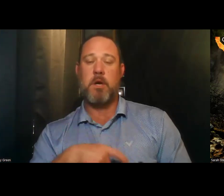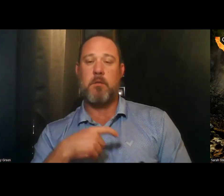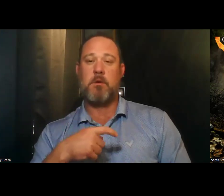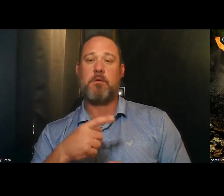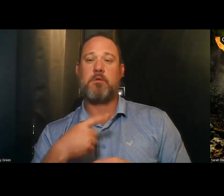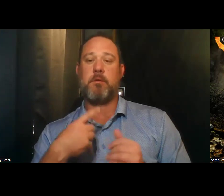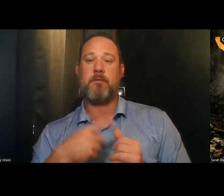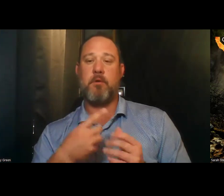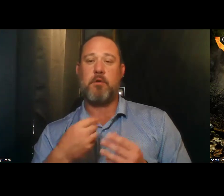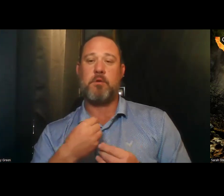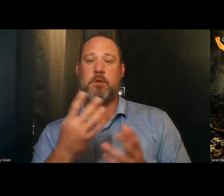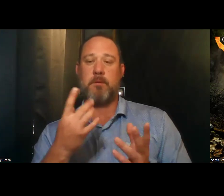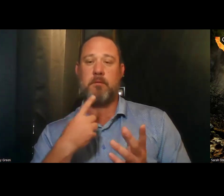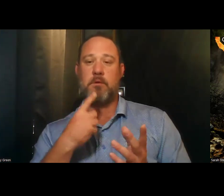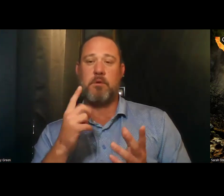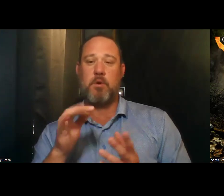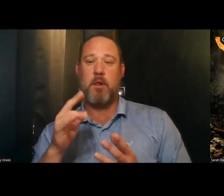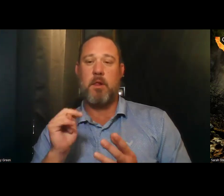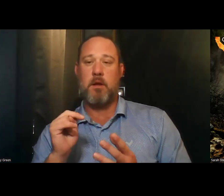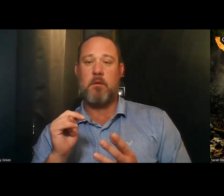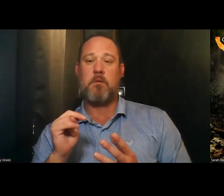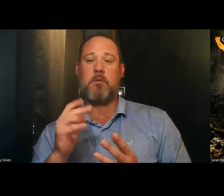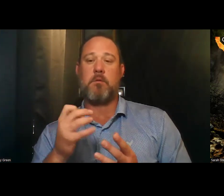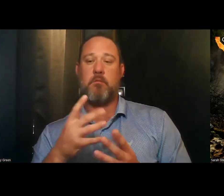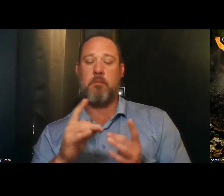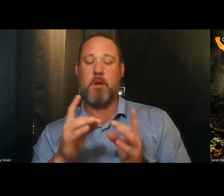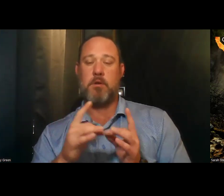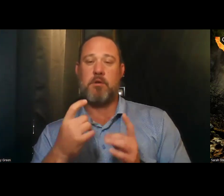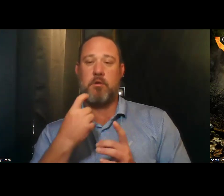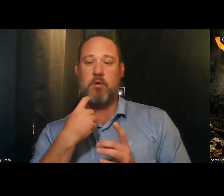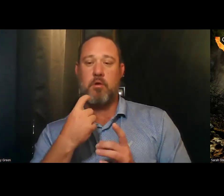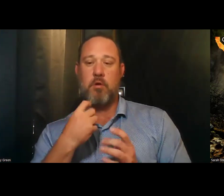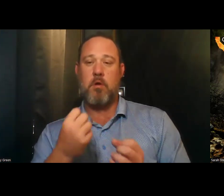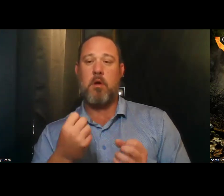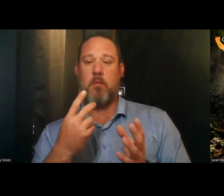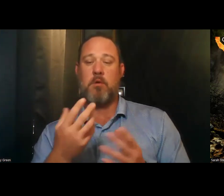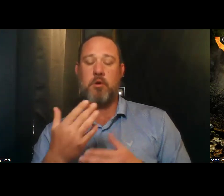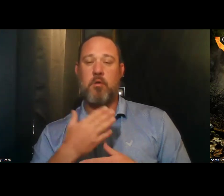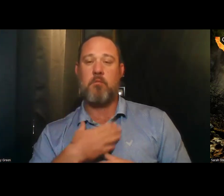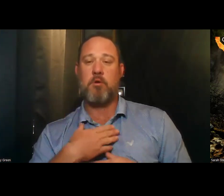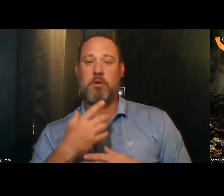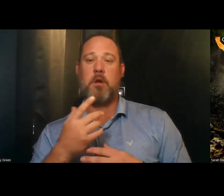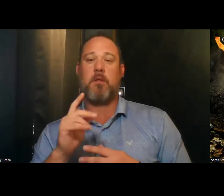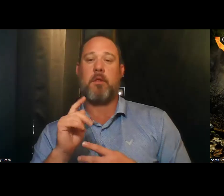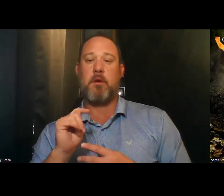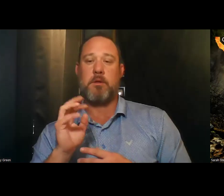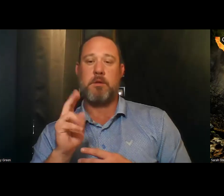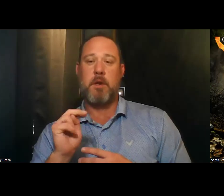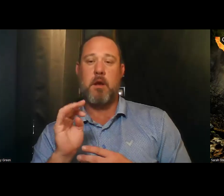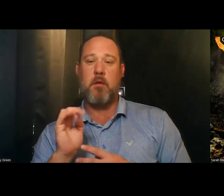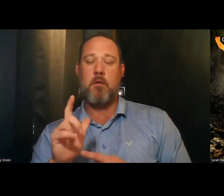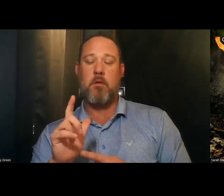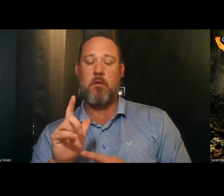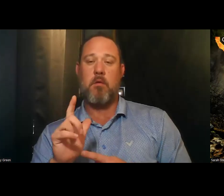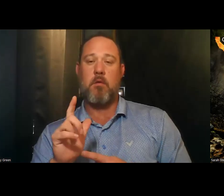she first wanted to give a shout out to Lynn. Lynn, you had mentioned at the earlier how much you appreciated the town hall on